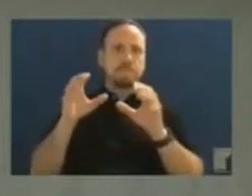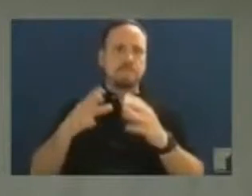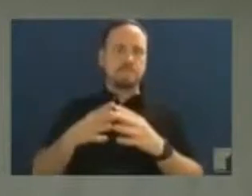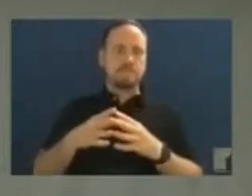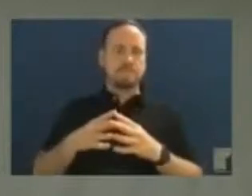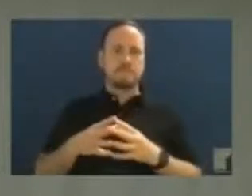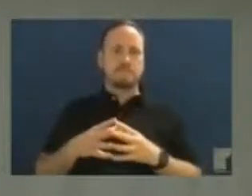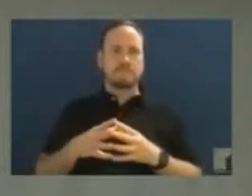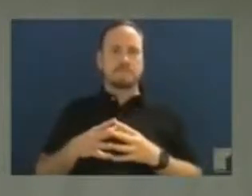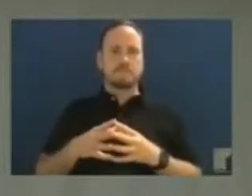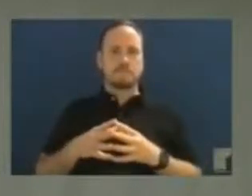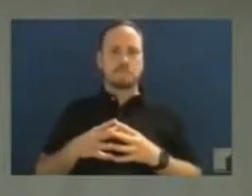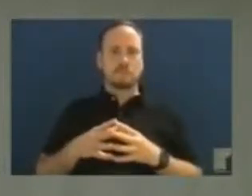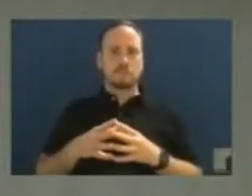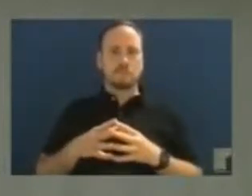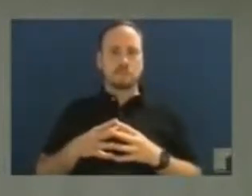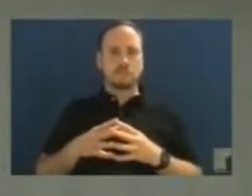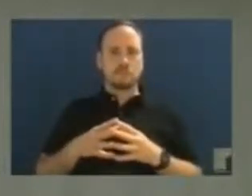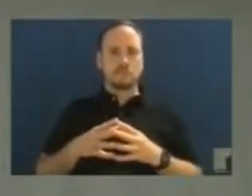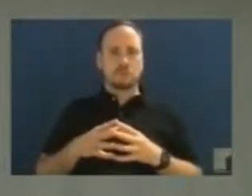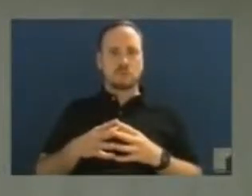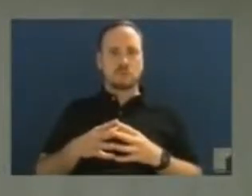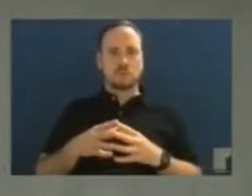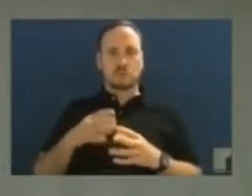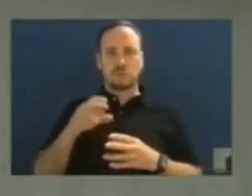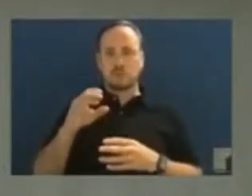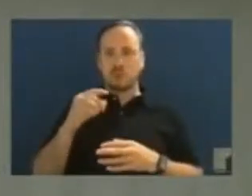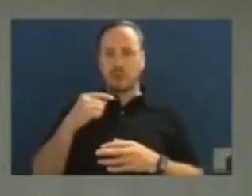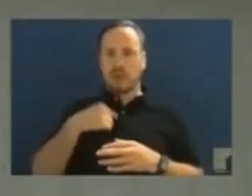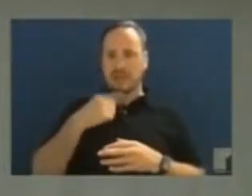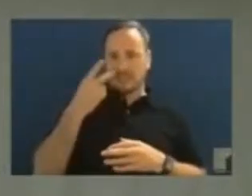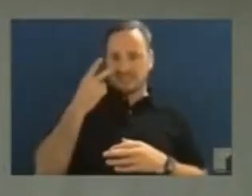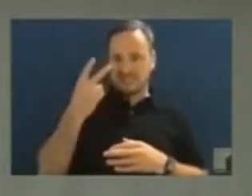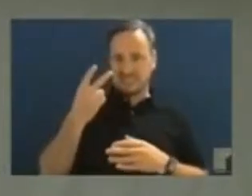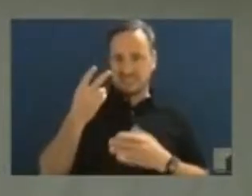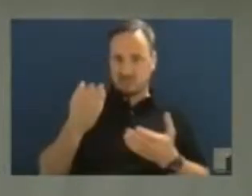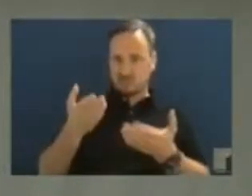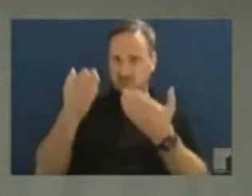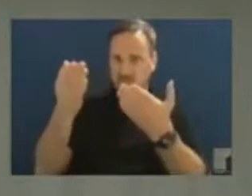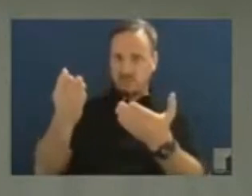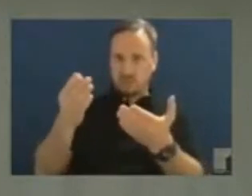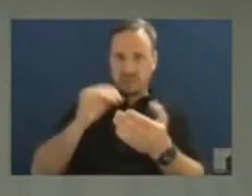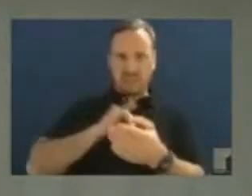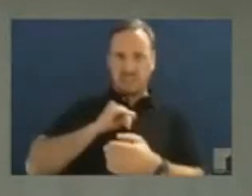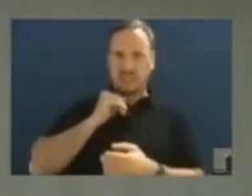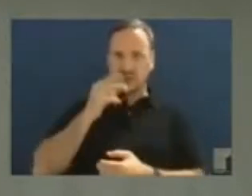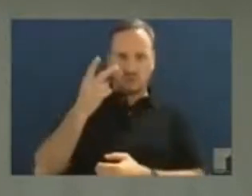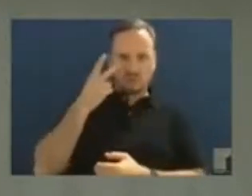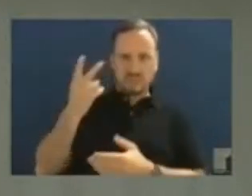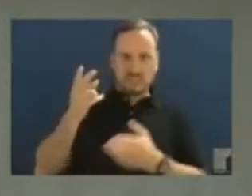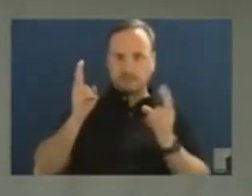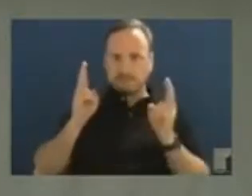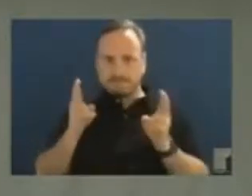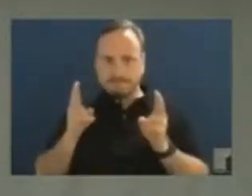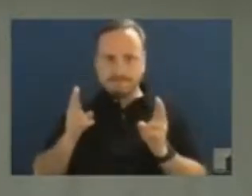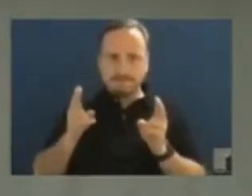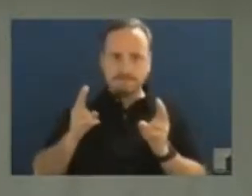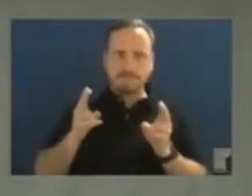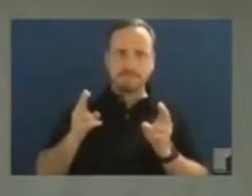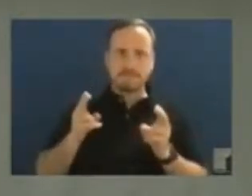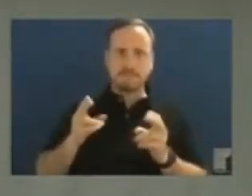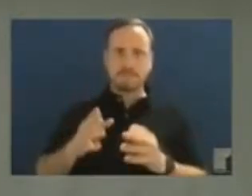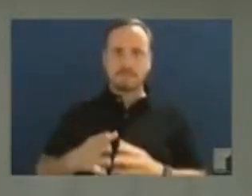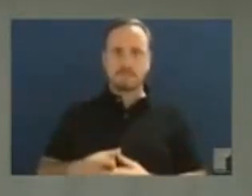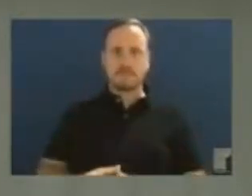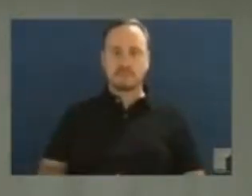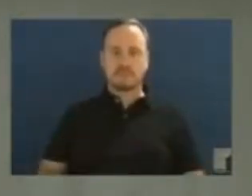as I look at this proposed plan, I don't see that urgency, which brings me to courage. And